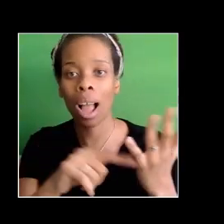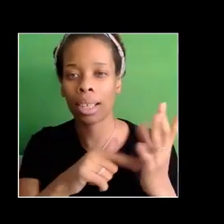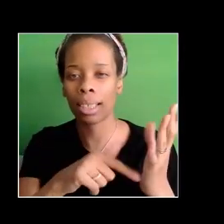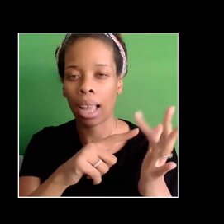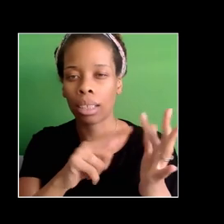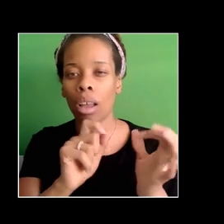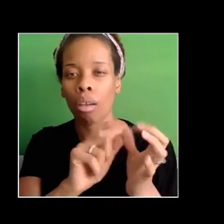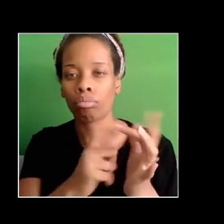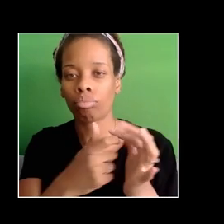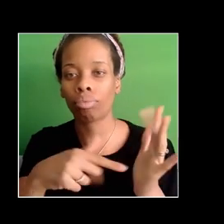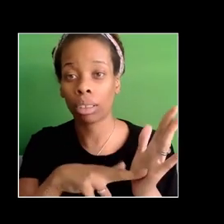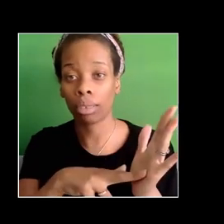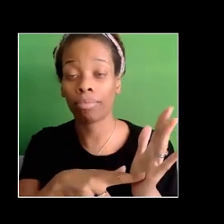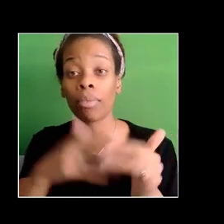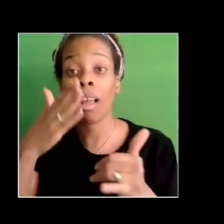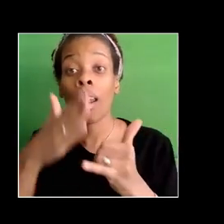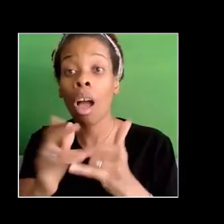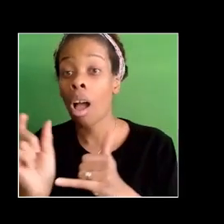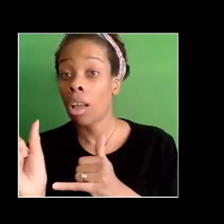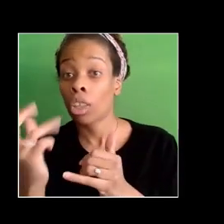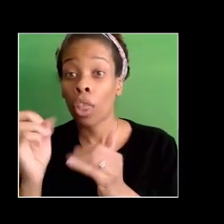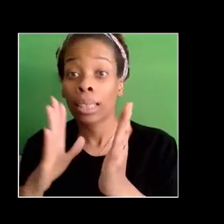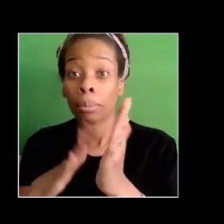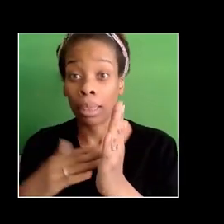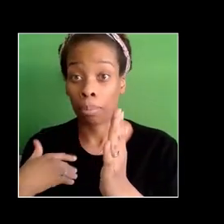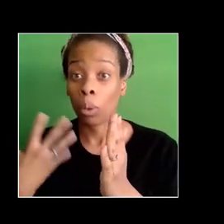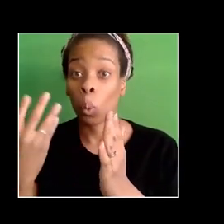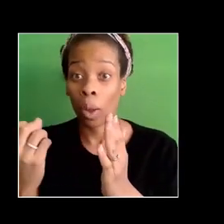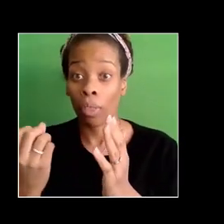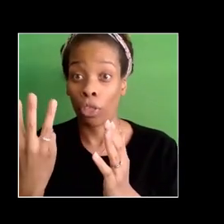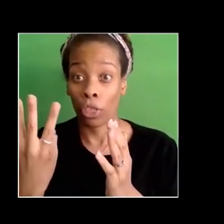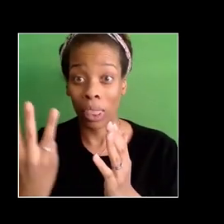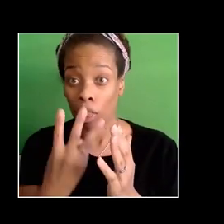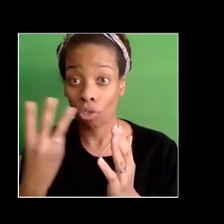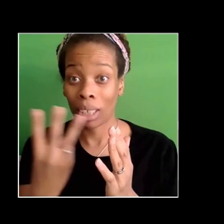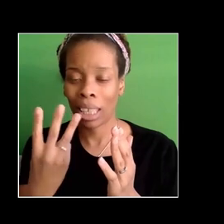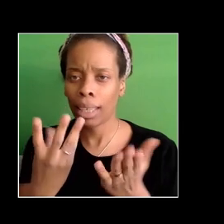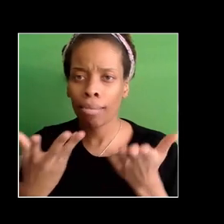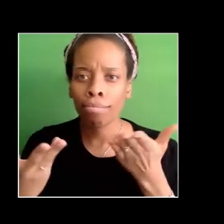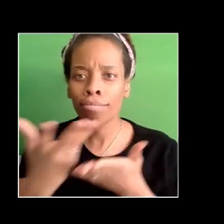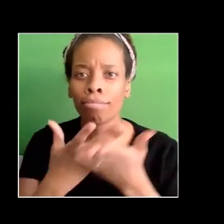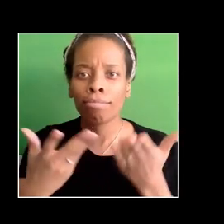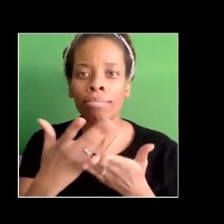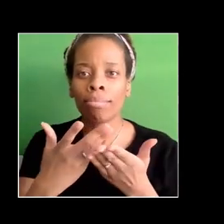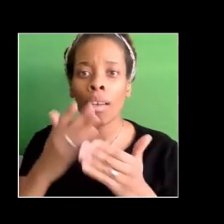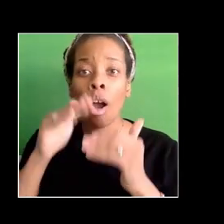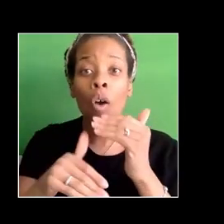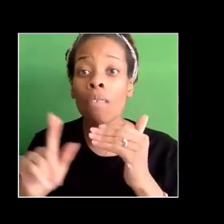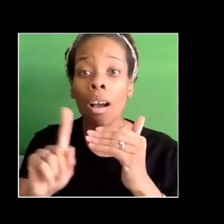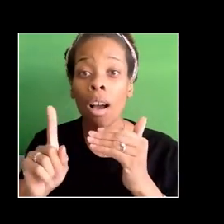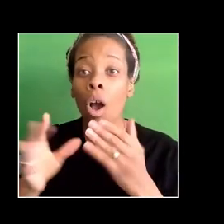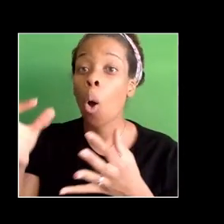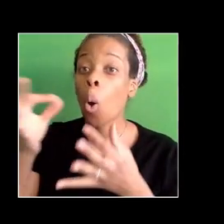the last 30 minutes, I'll rejoin them on screen to share some questions, some of which have been prepared by our